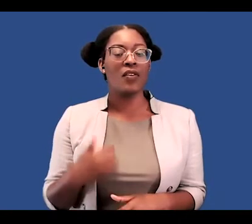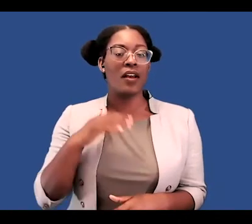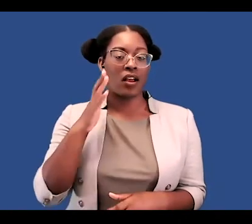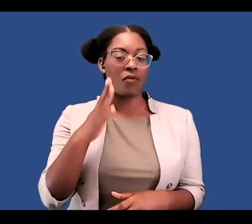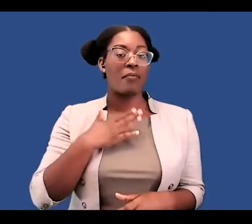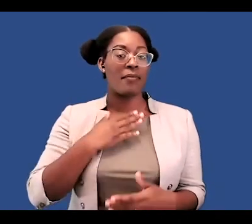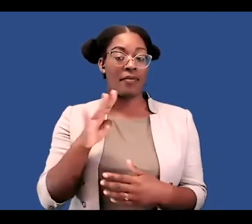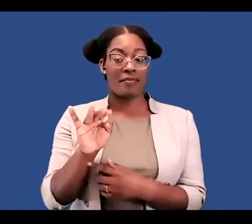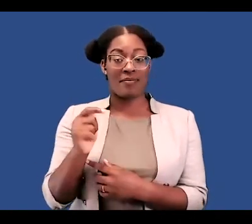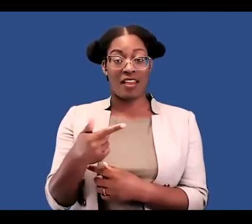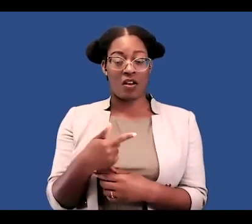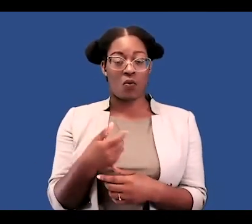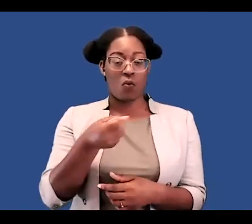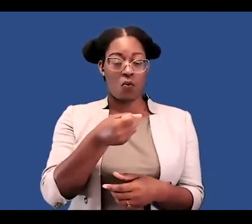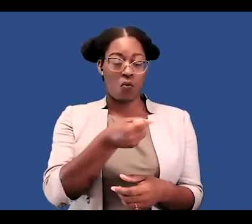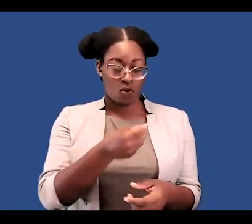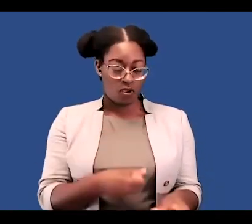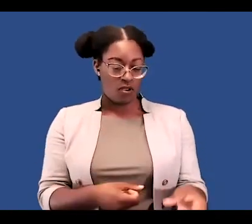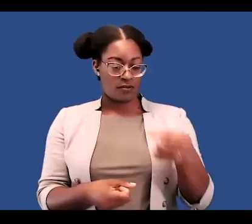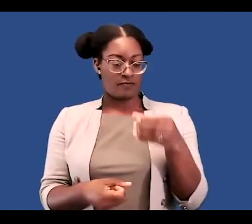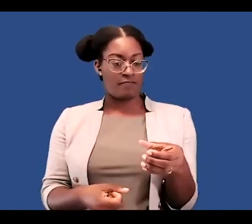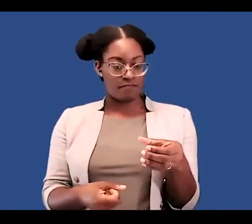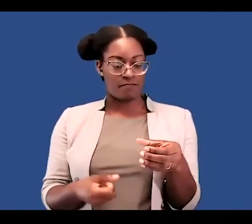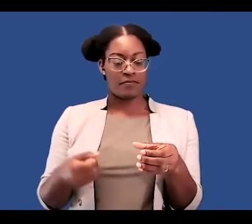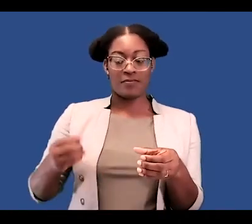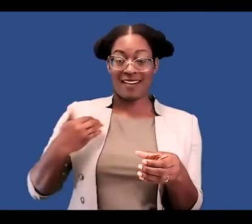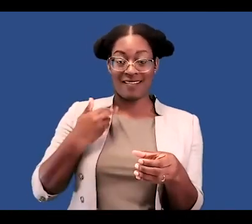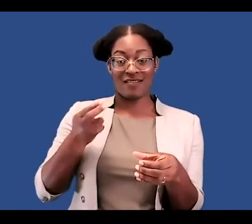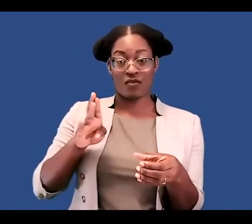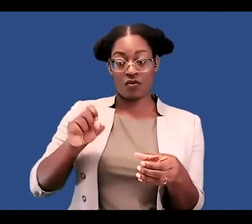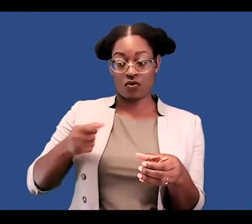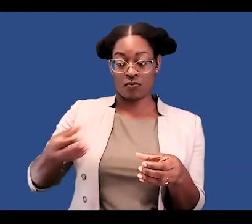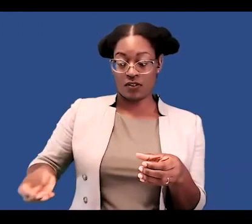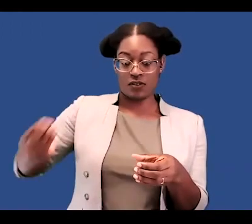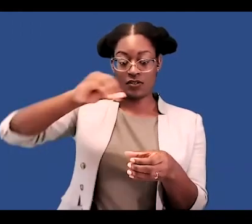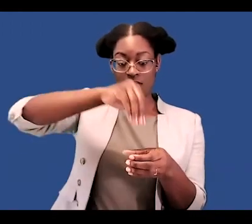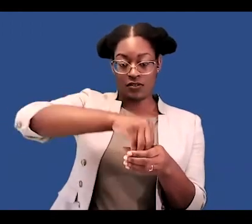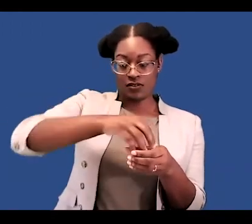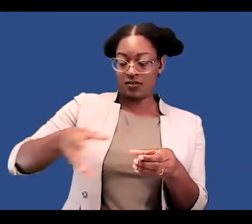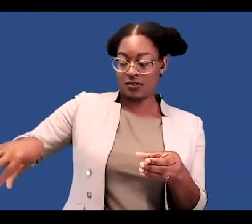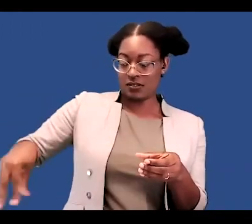hold my bag and stuff my herbs. So that's one way, okay?